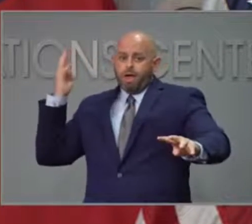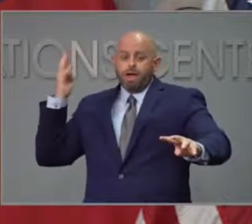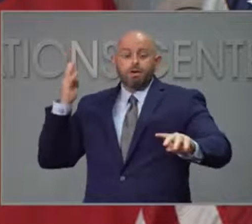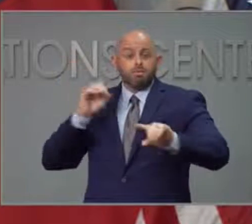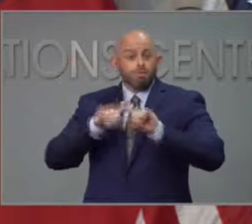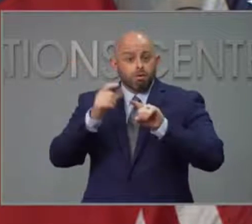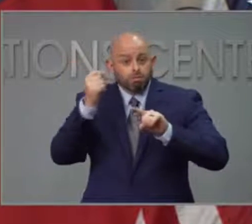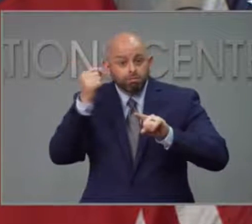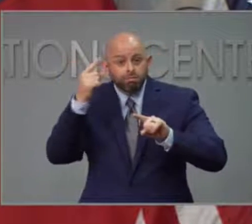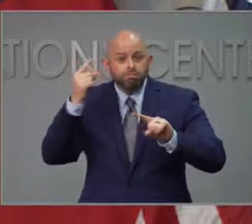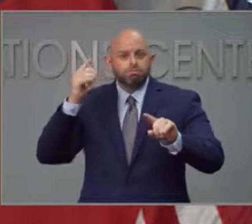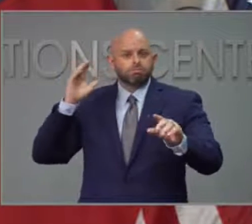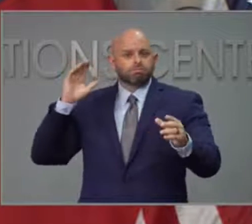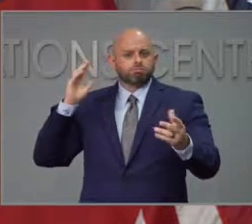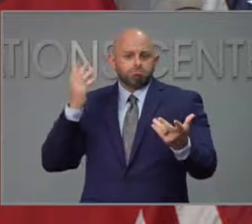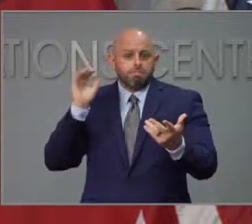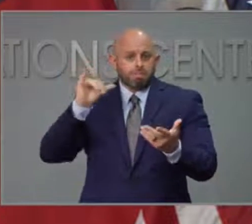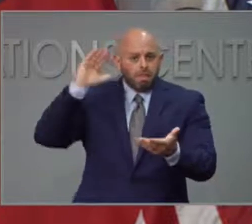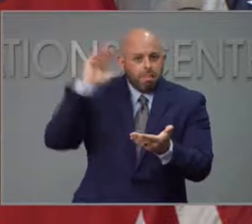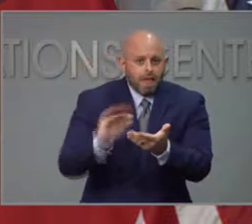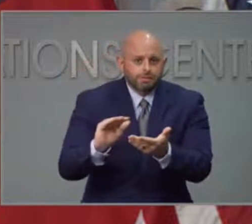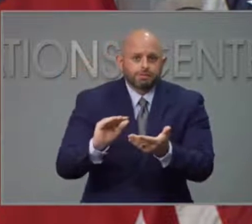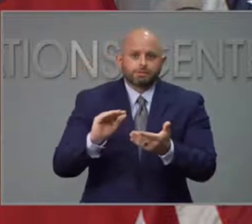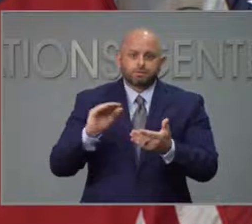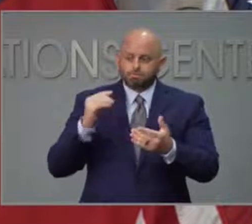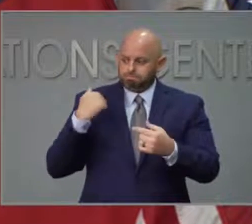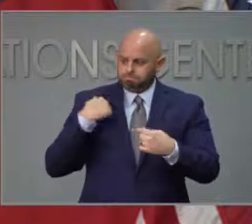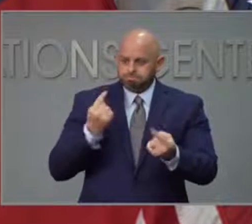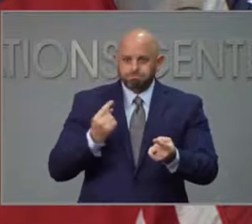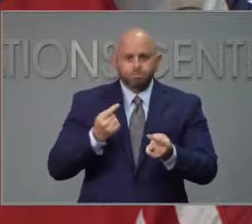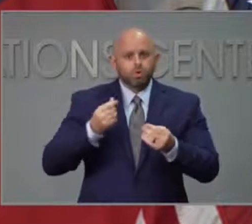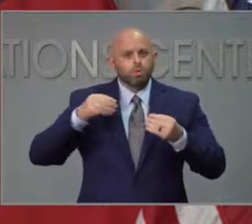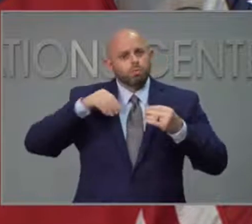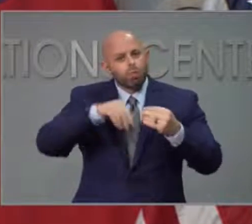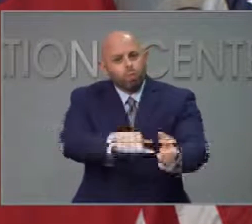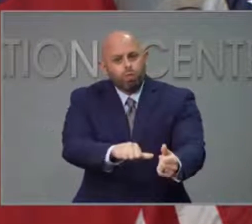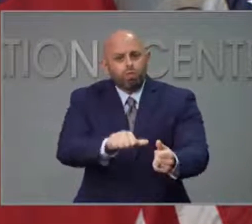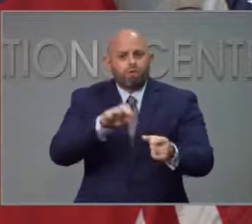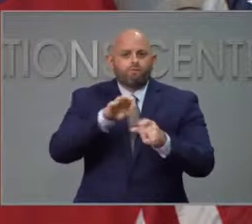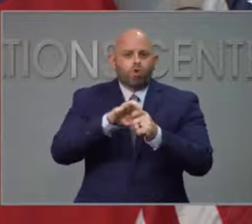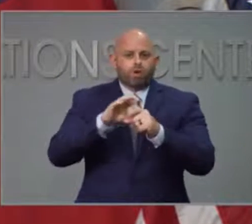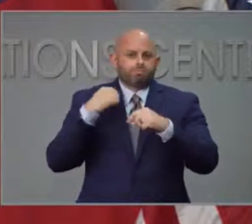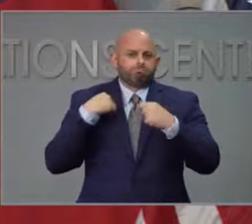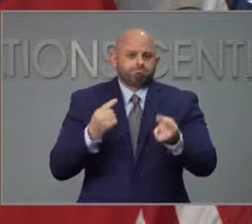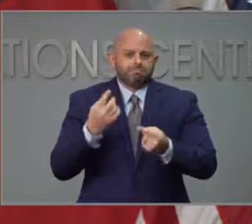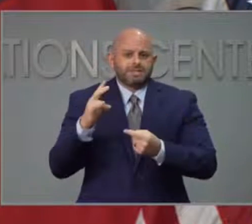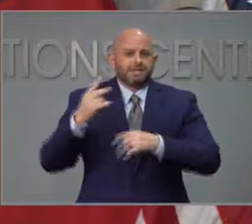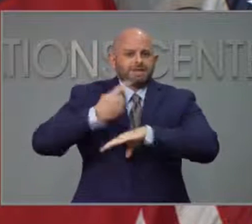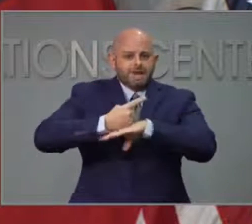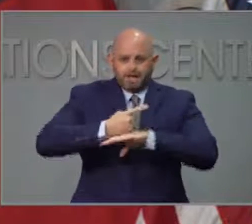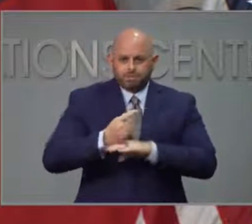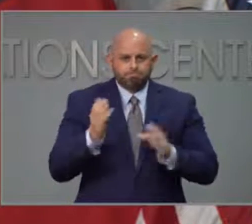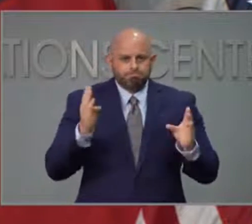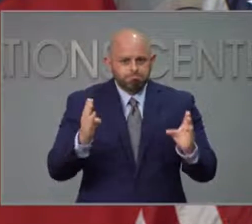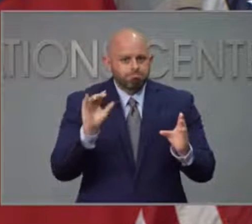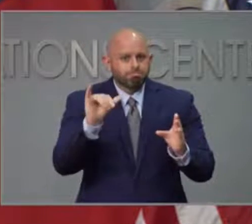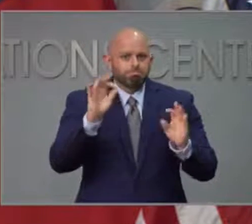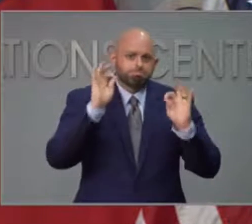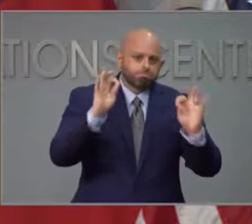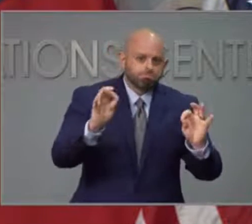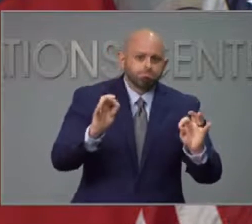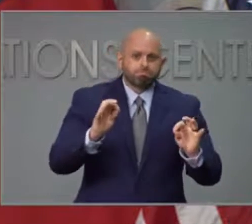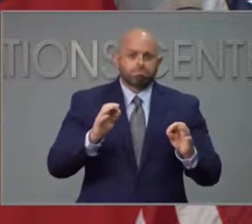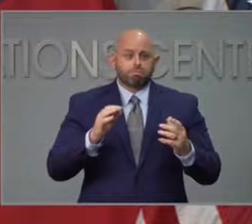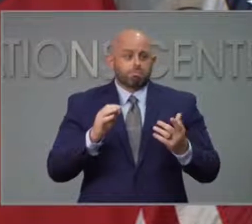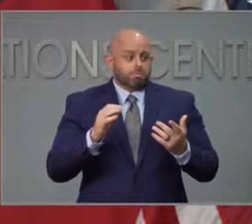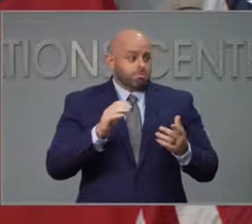up, and we were able to have very smooth days of voting during that 17-day period. Very few reports of any